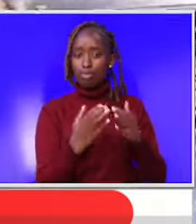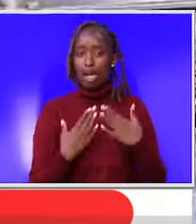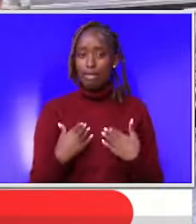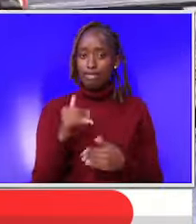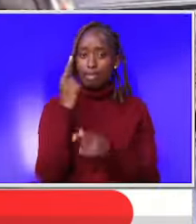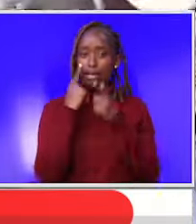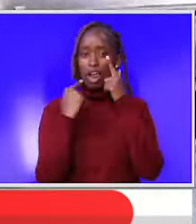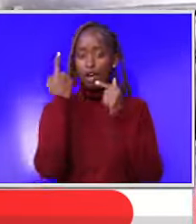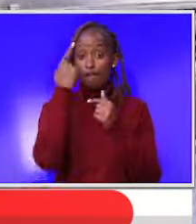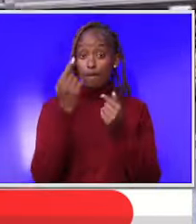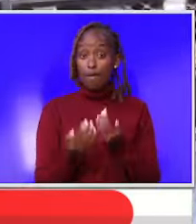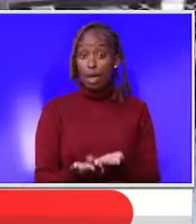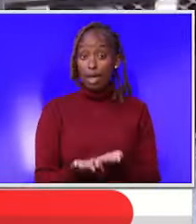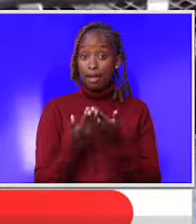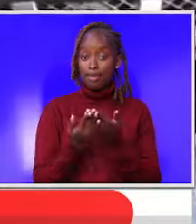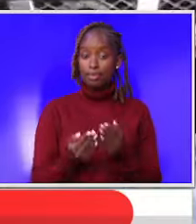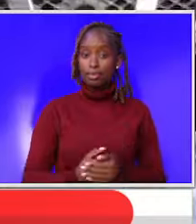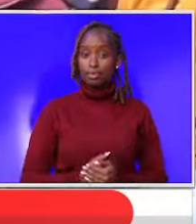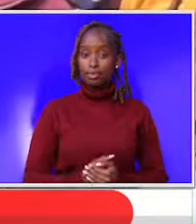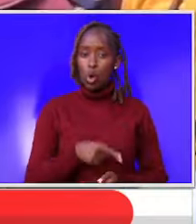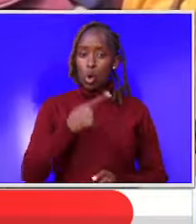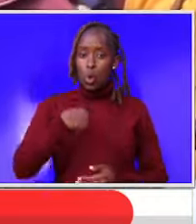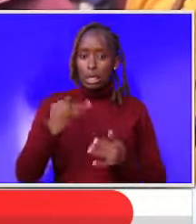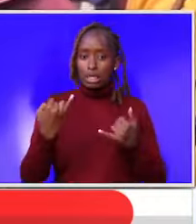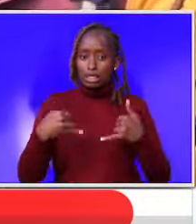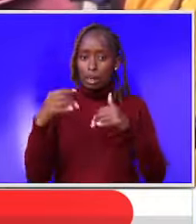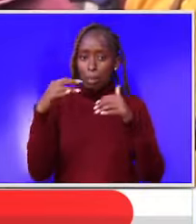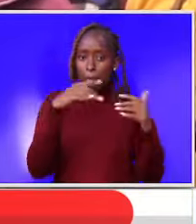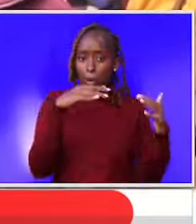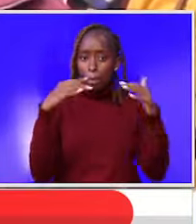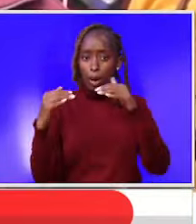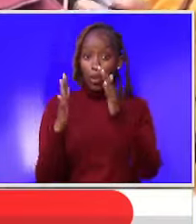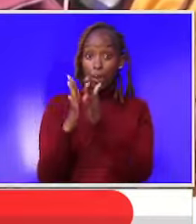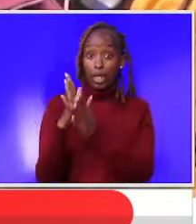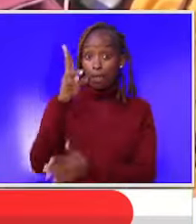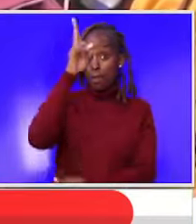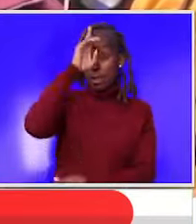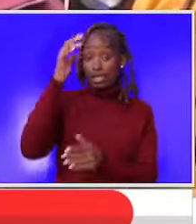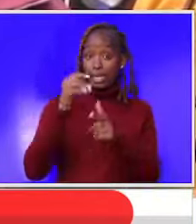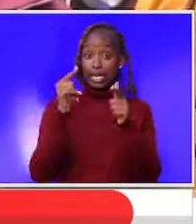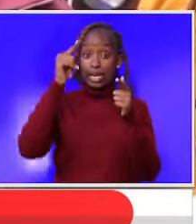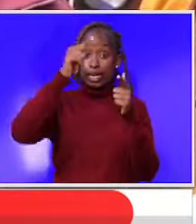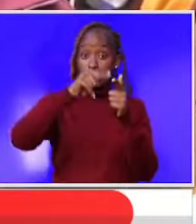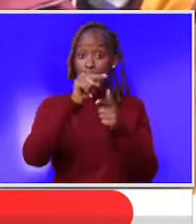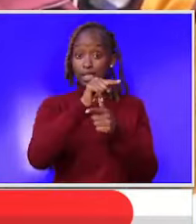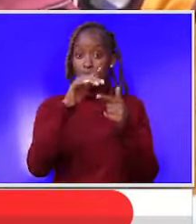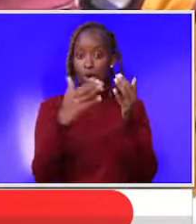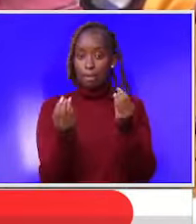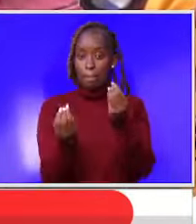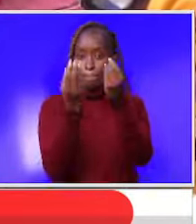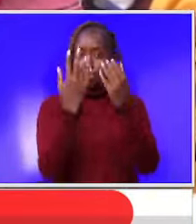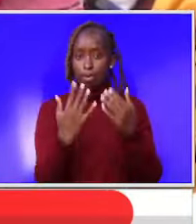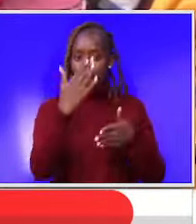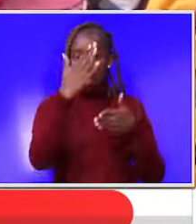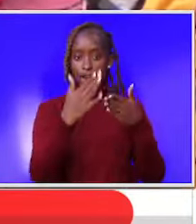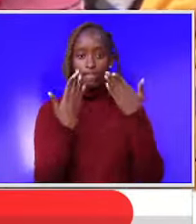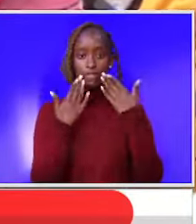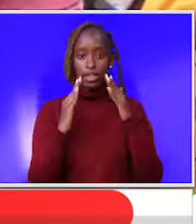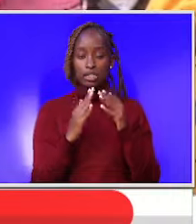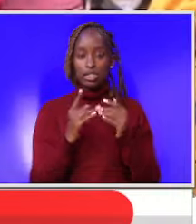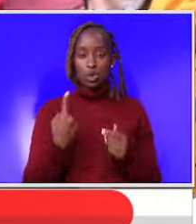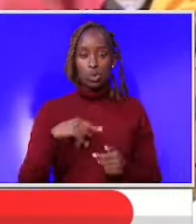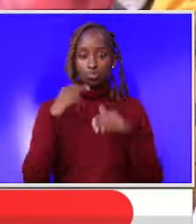officers. Tumesukumana na makarao hadi wakamaliza hizo matia gas. Na si watu kwa tunatambua, wamepiga hadi marisasi huku.